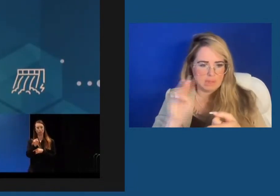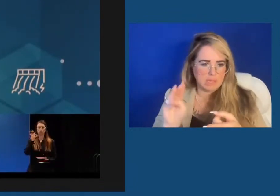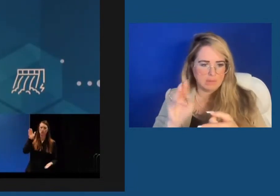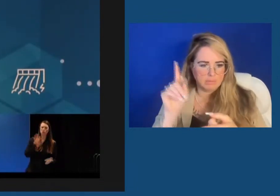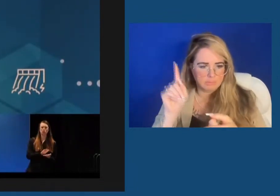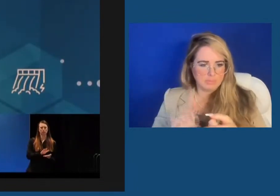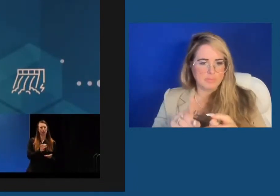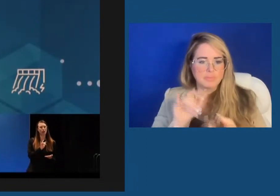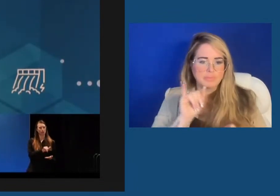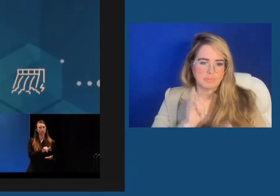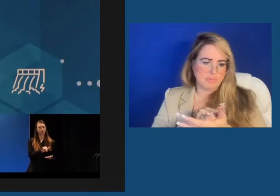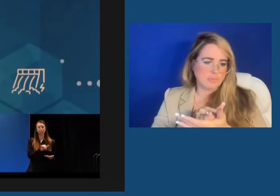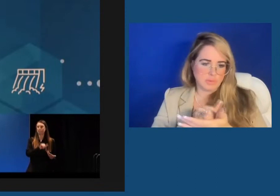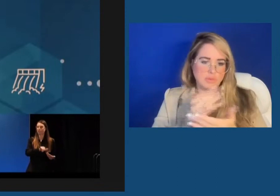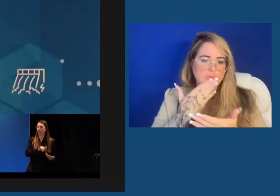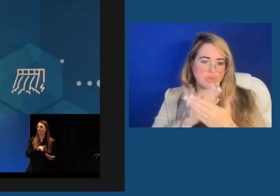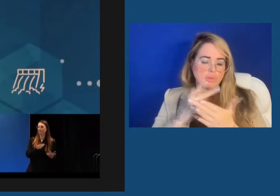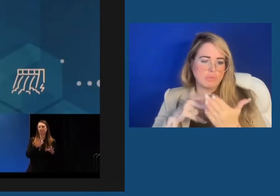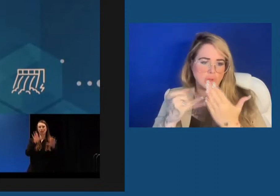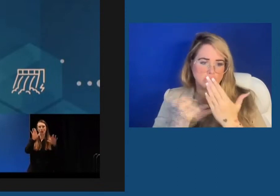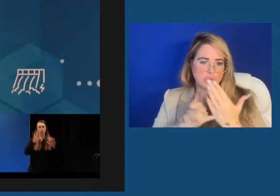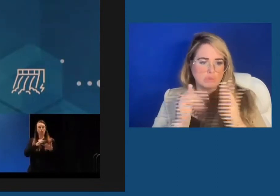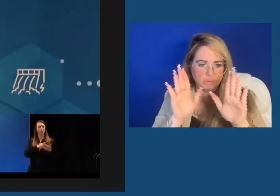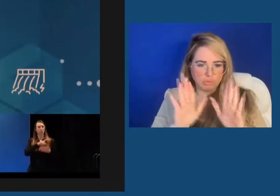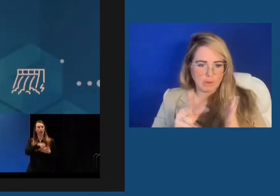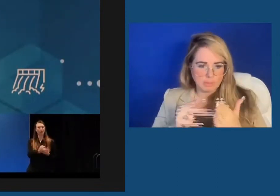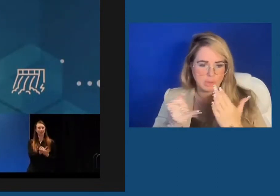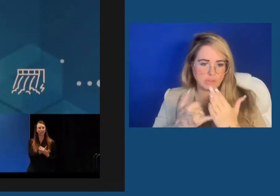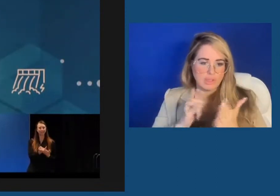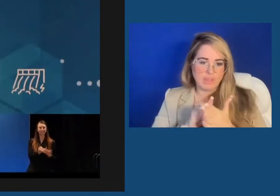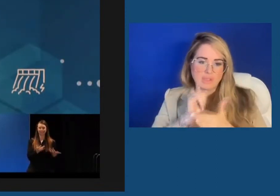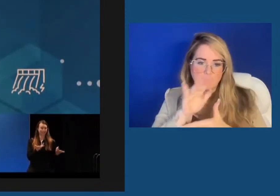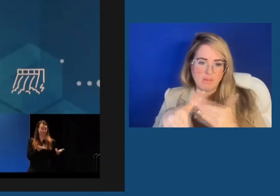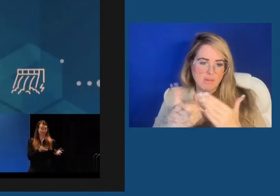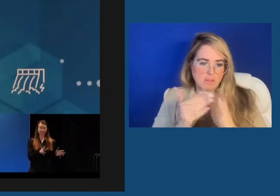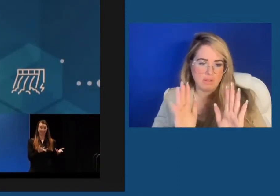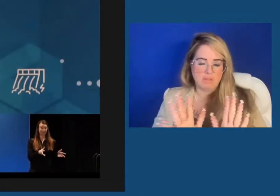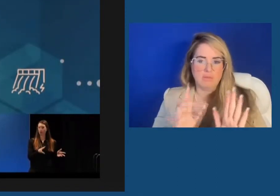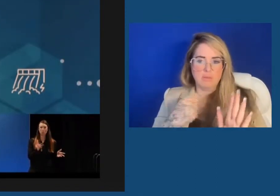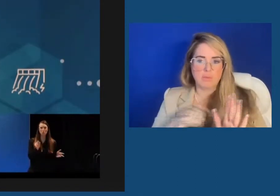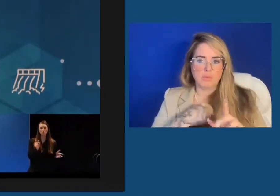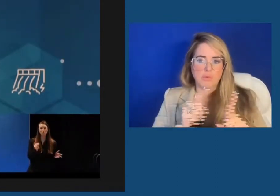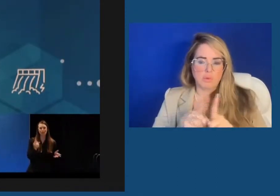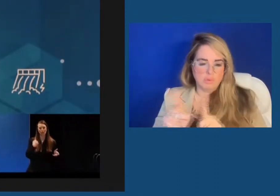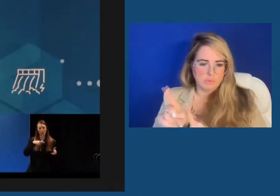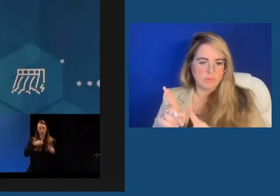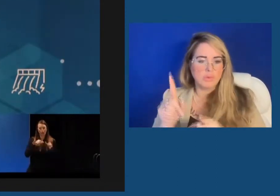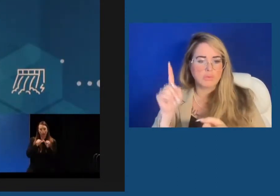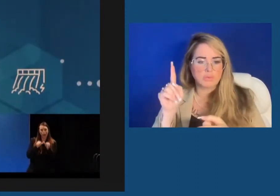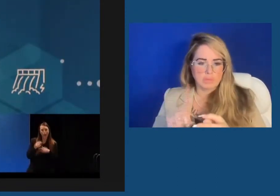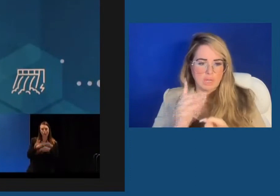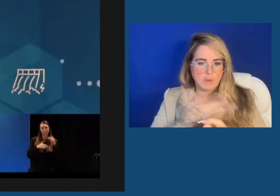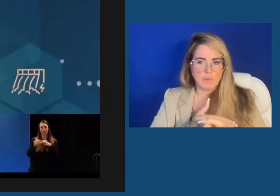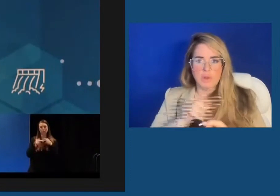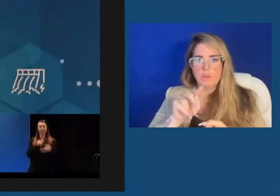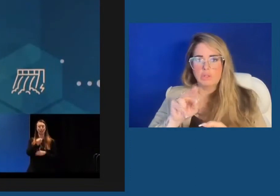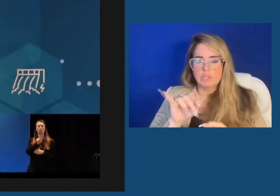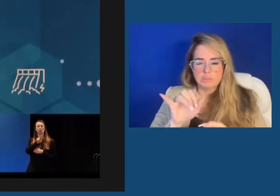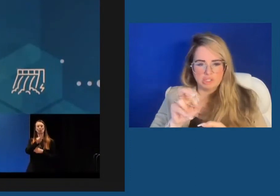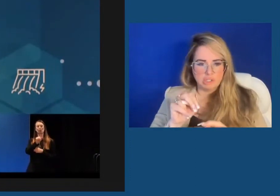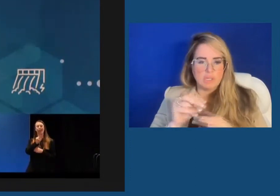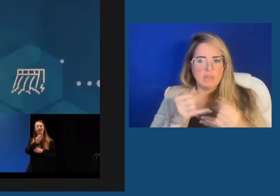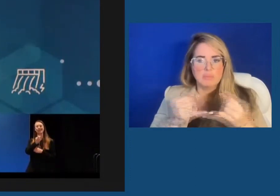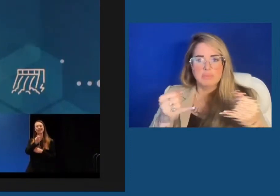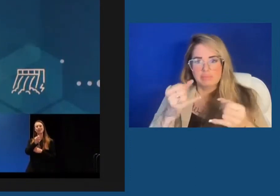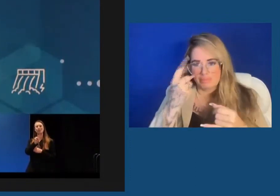a good project. That is a great project. And that's not all. We are also increasing the rate of construction of transmission lines across the state. Now, it normally takes